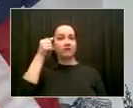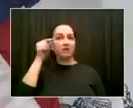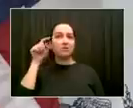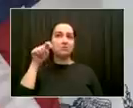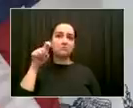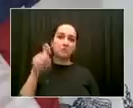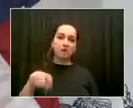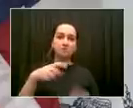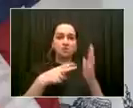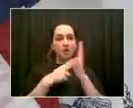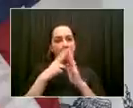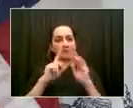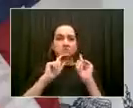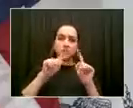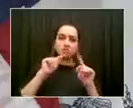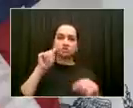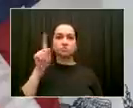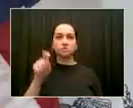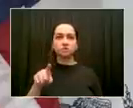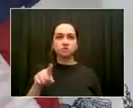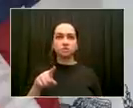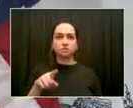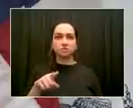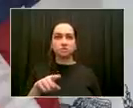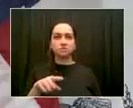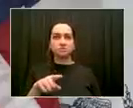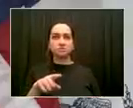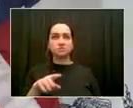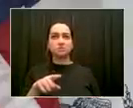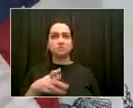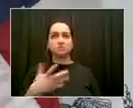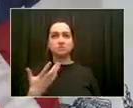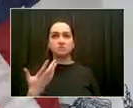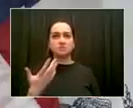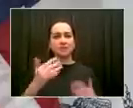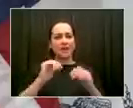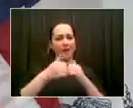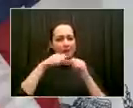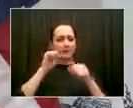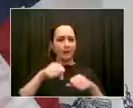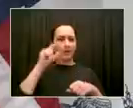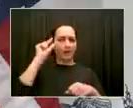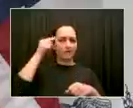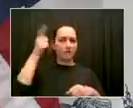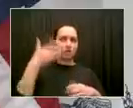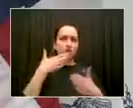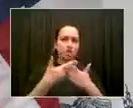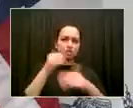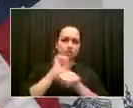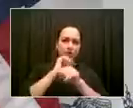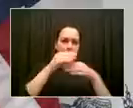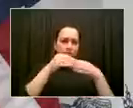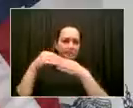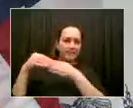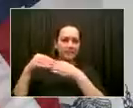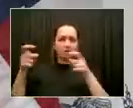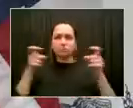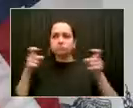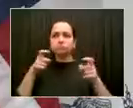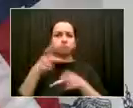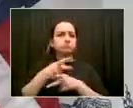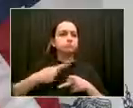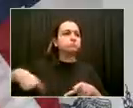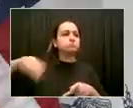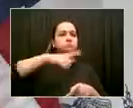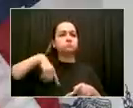effective leader in government for him to, from your perspective, remain in that job? Look, I'd say